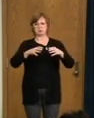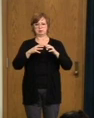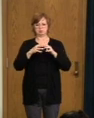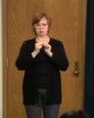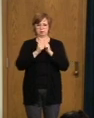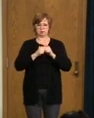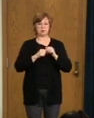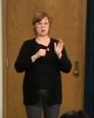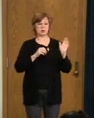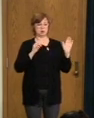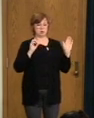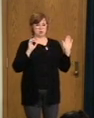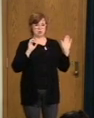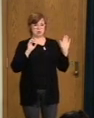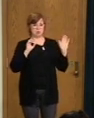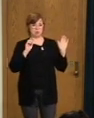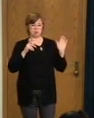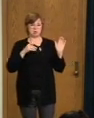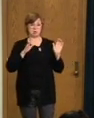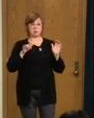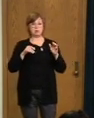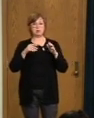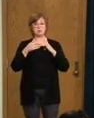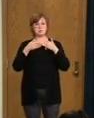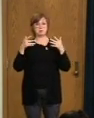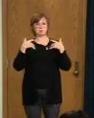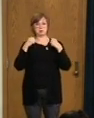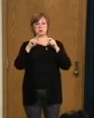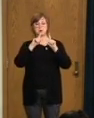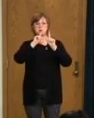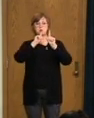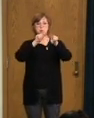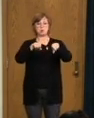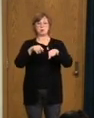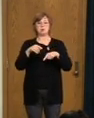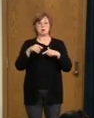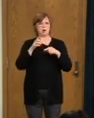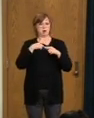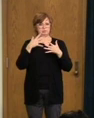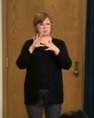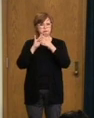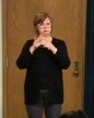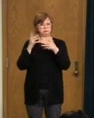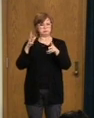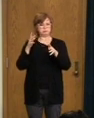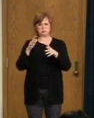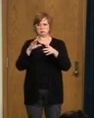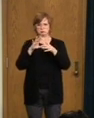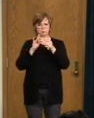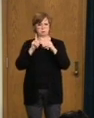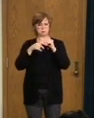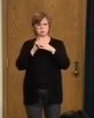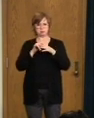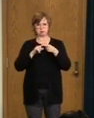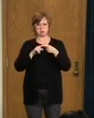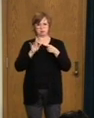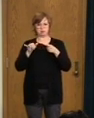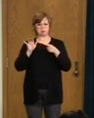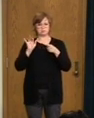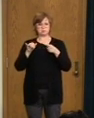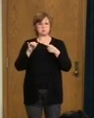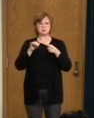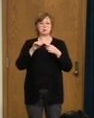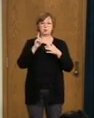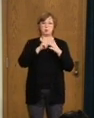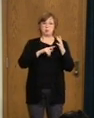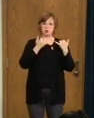on the flaunting of orders, public health orders that are there, I think I spoke to that before. The inconveniences that